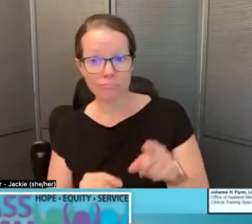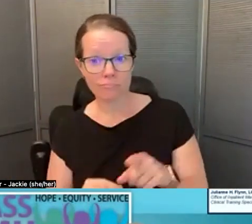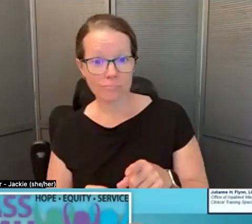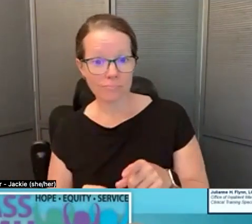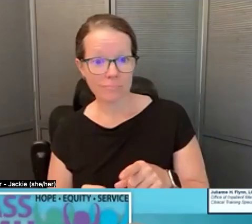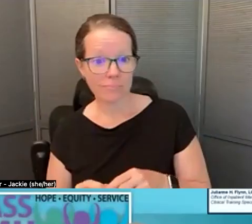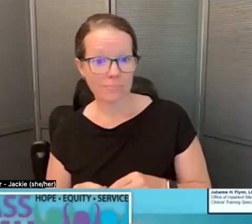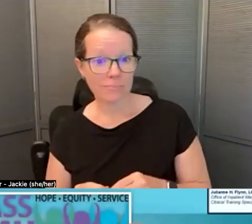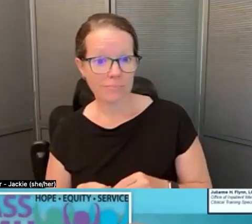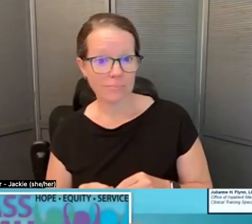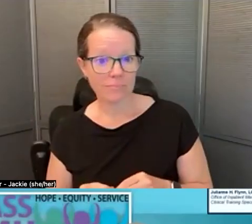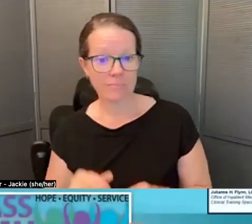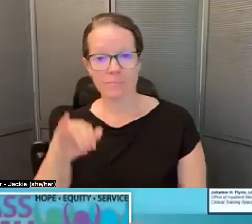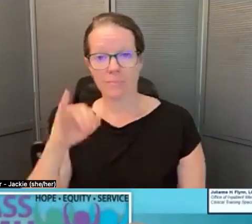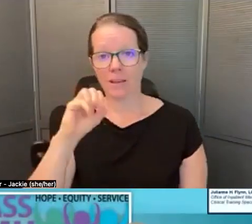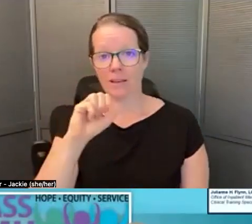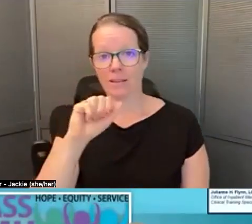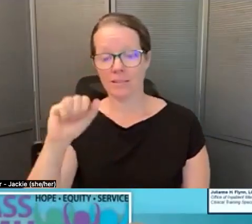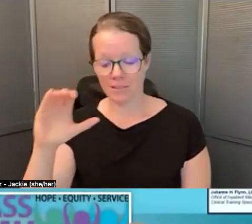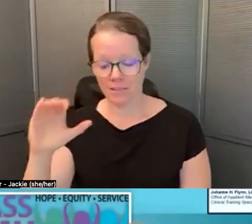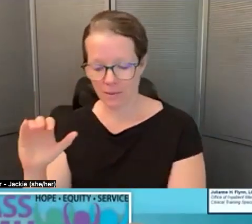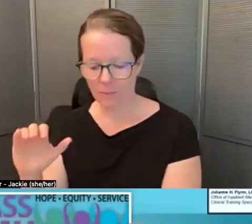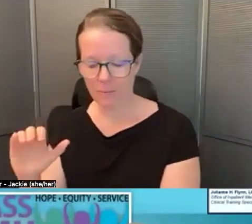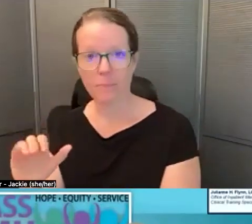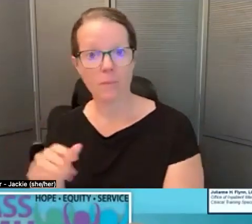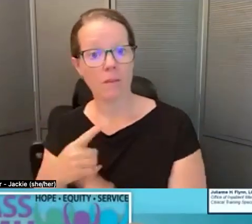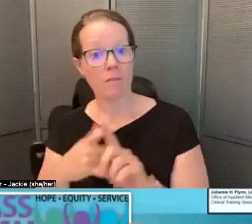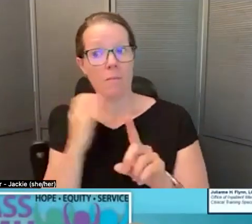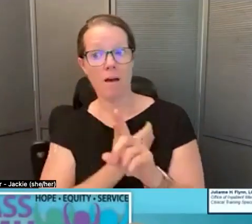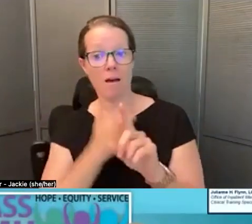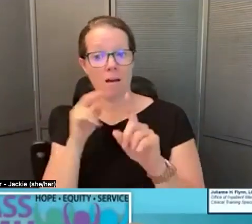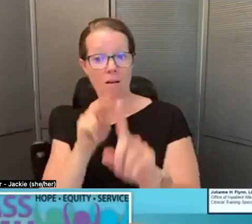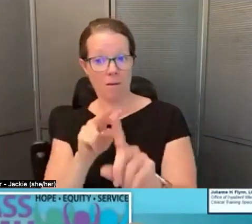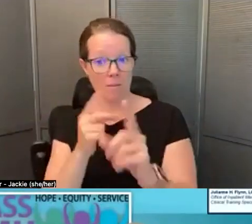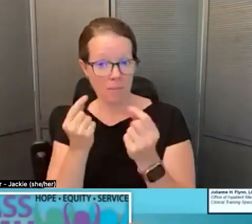I think from our end,